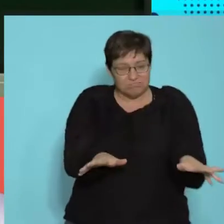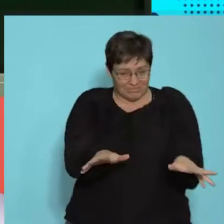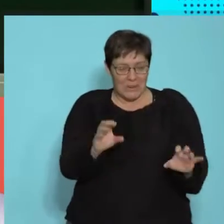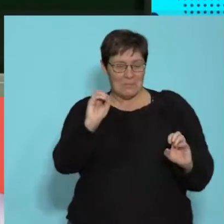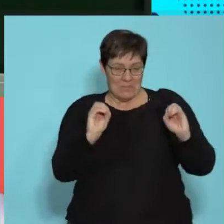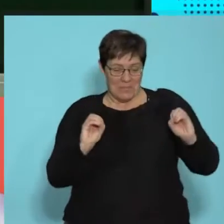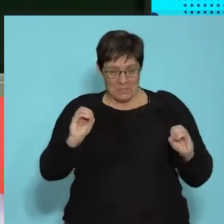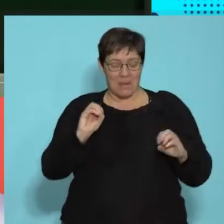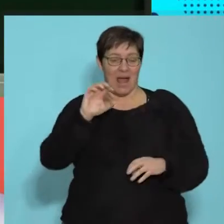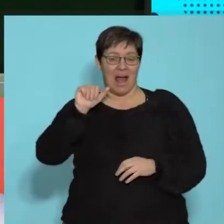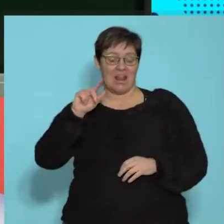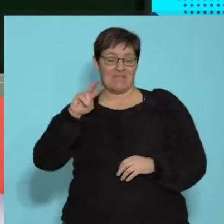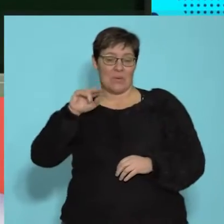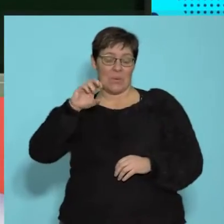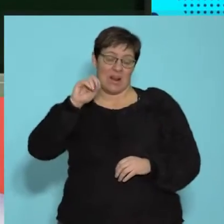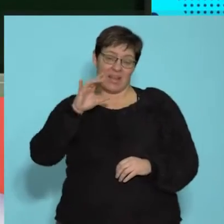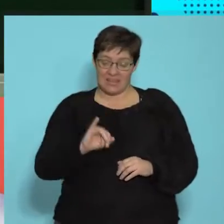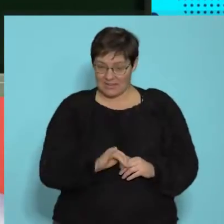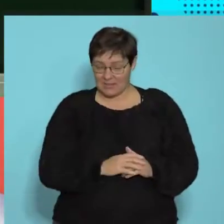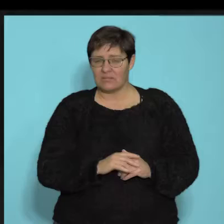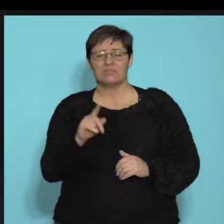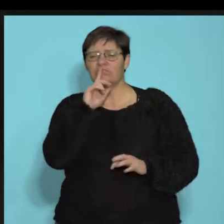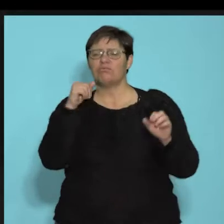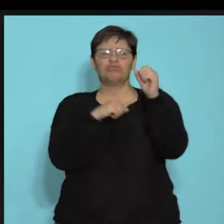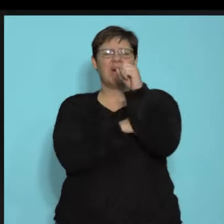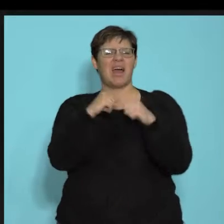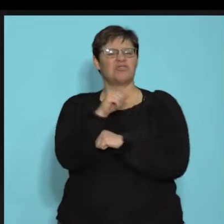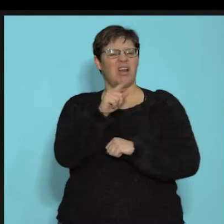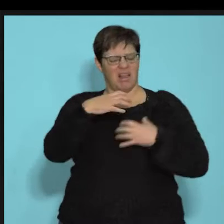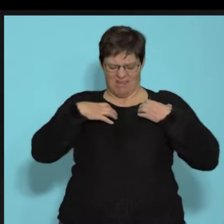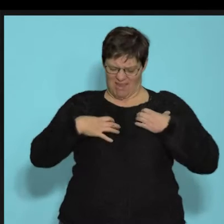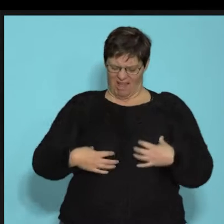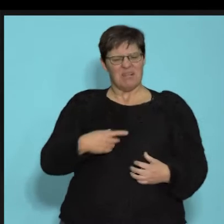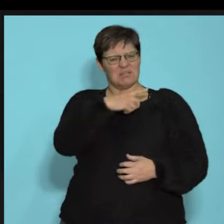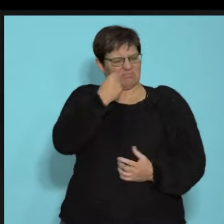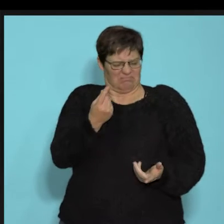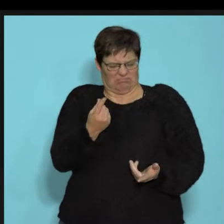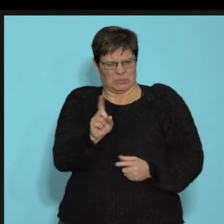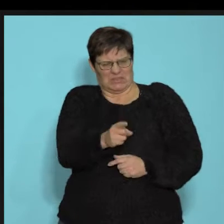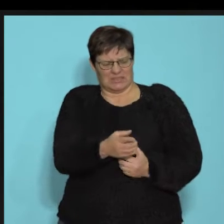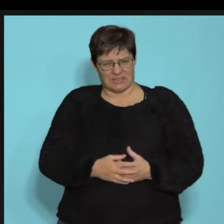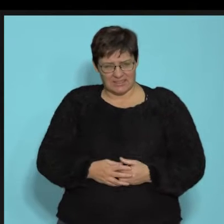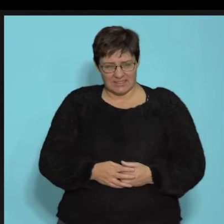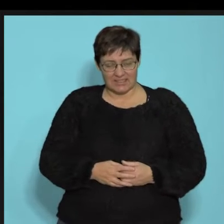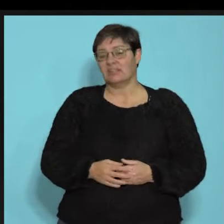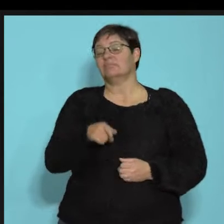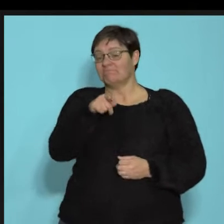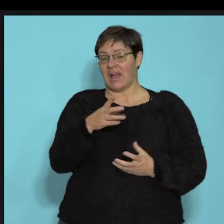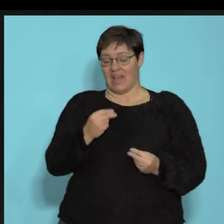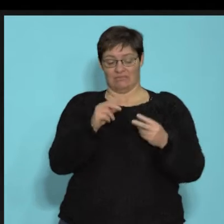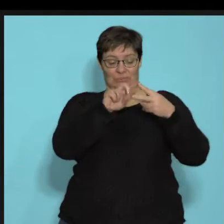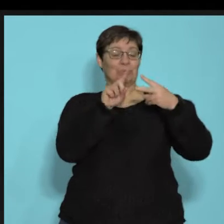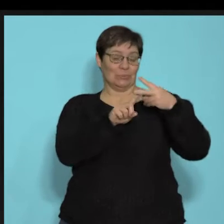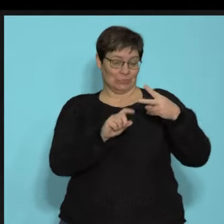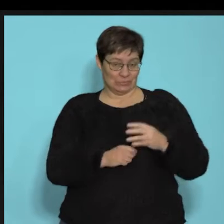bronchs, and they go into the alveoli. Now, what are these structures called the lungs? Okay, now first of all, we have two